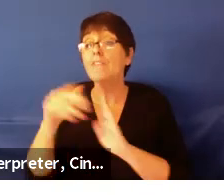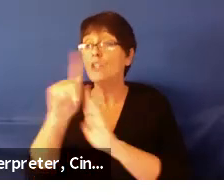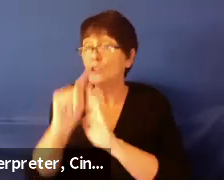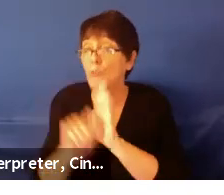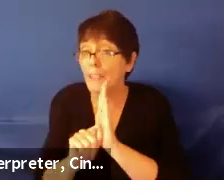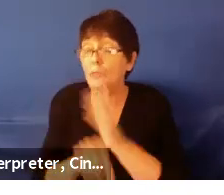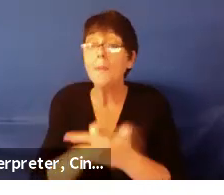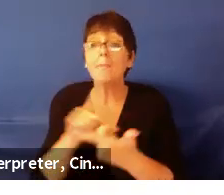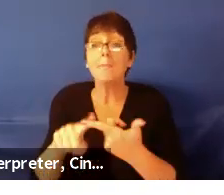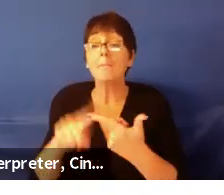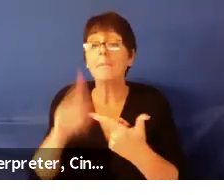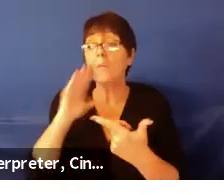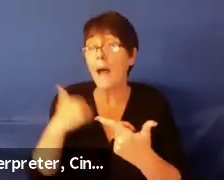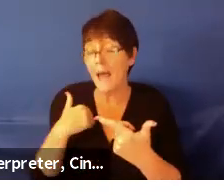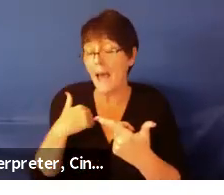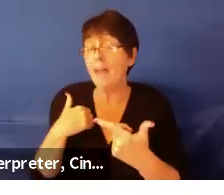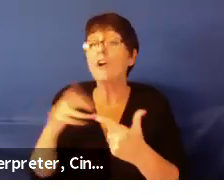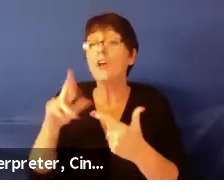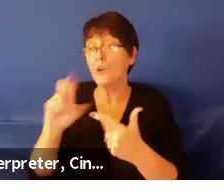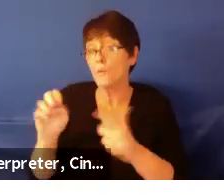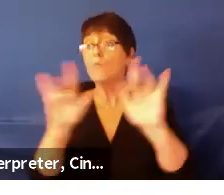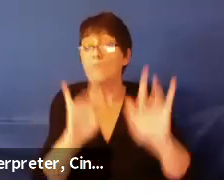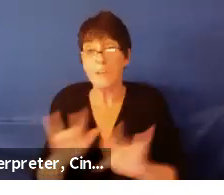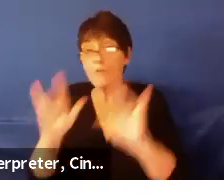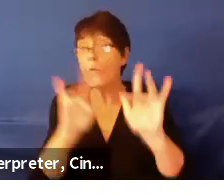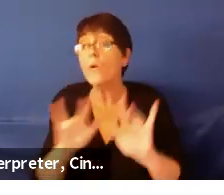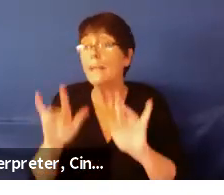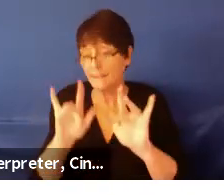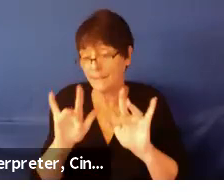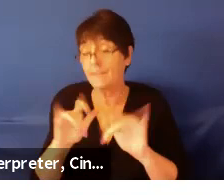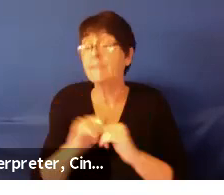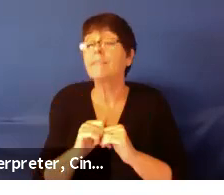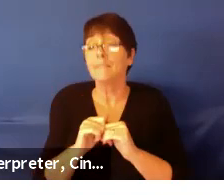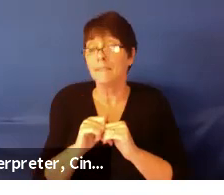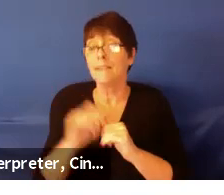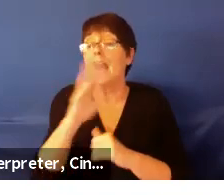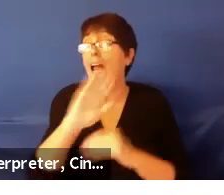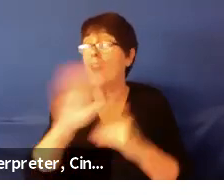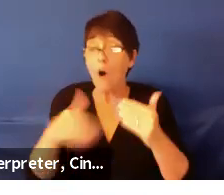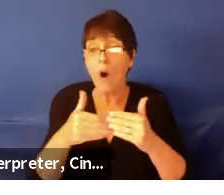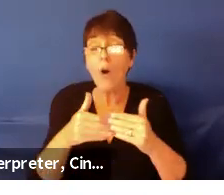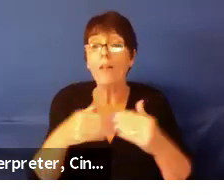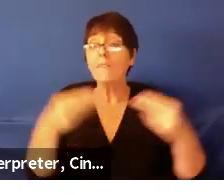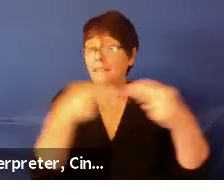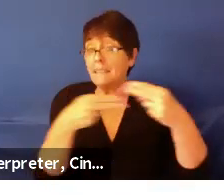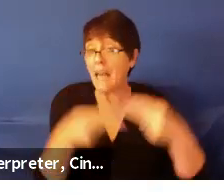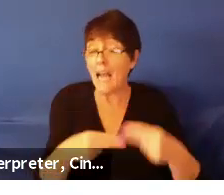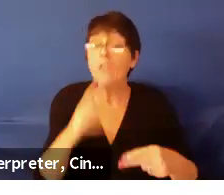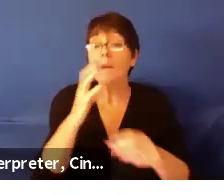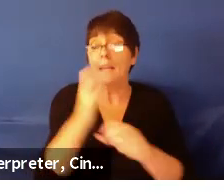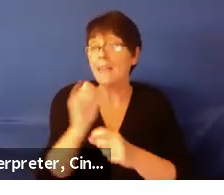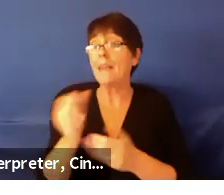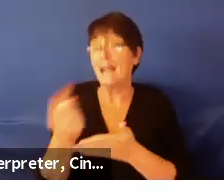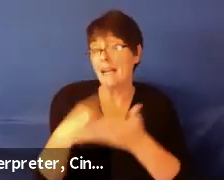the replay of this recording and all the slides. So you'll be able to get that next week at